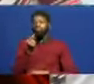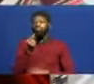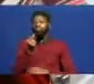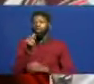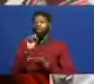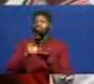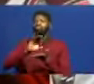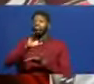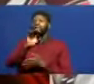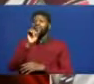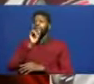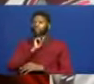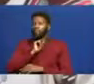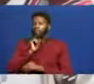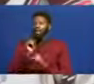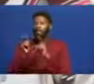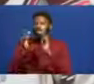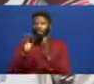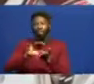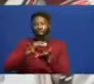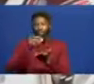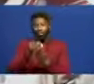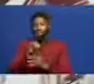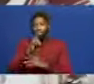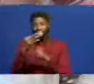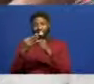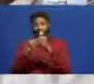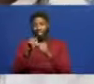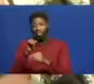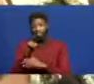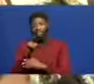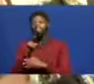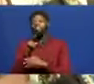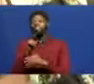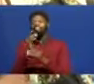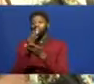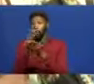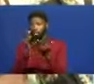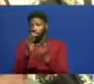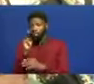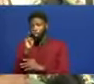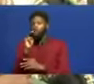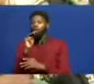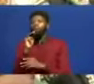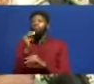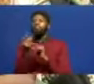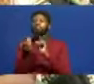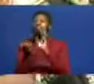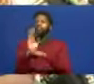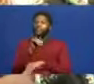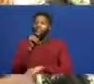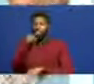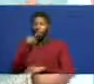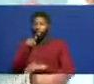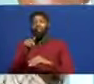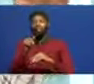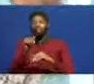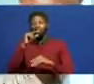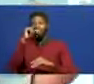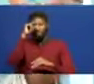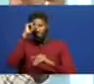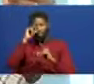To incentivize the fund, the government now says it will promptly increase the borrowing limit for those who pay the loan on time.